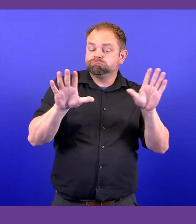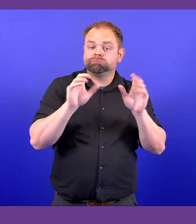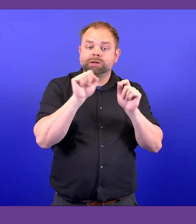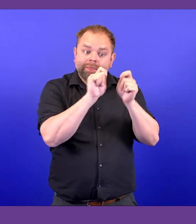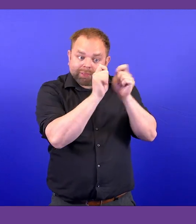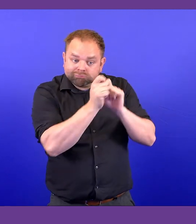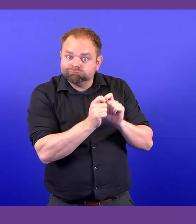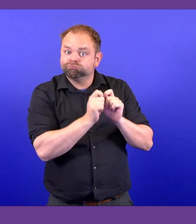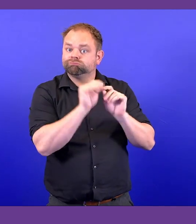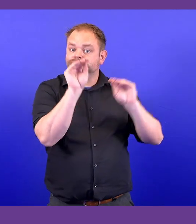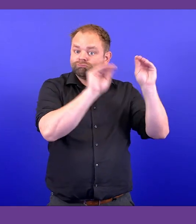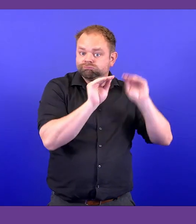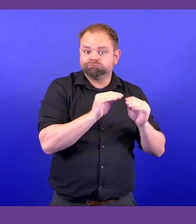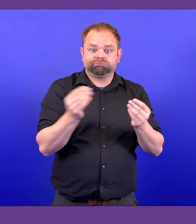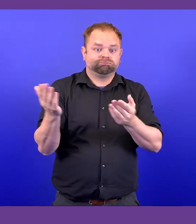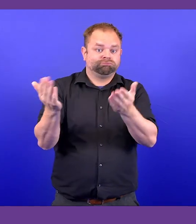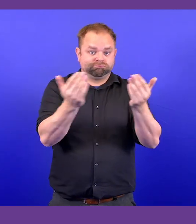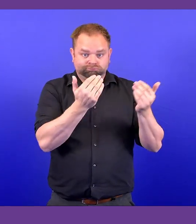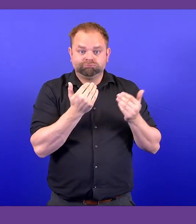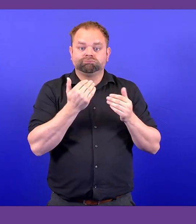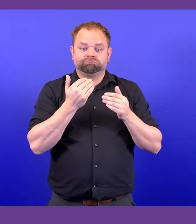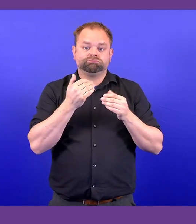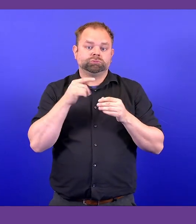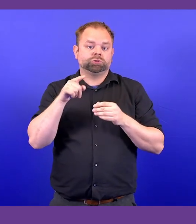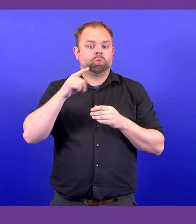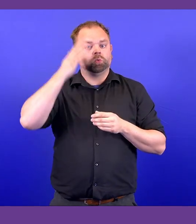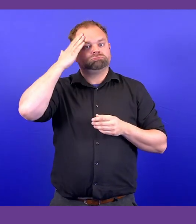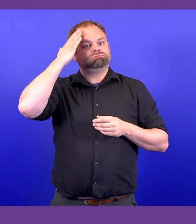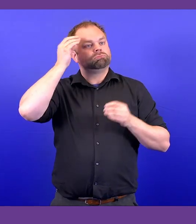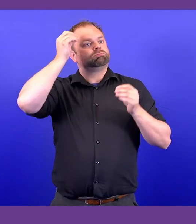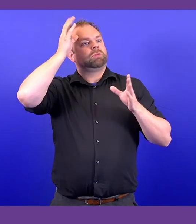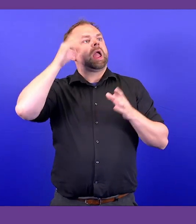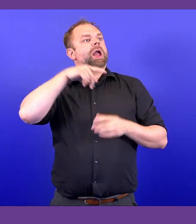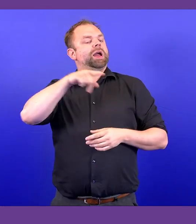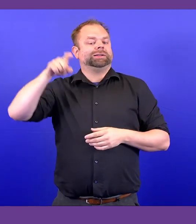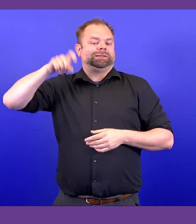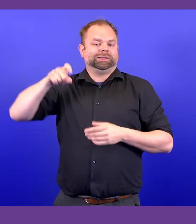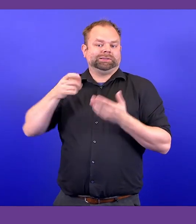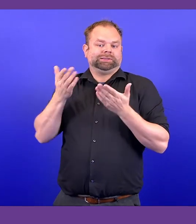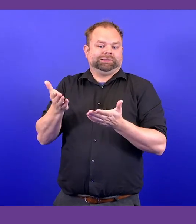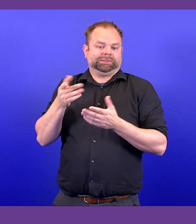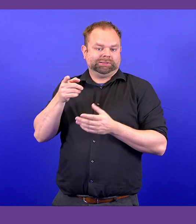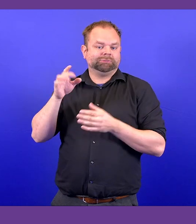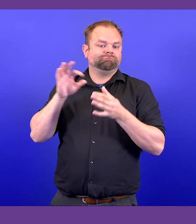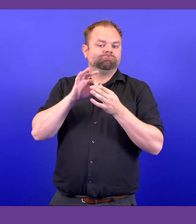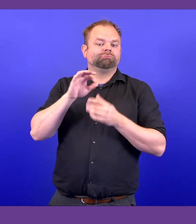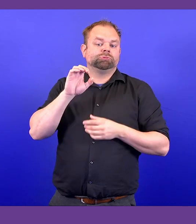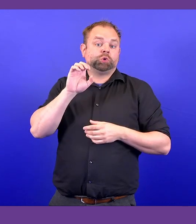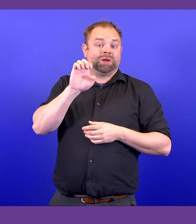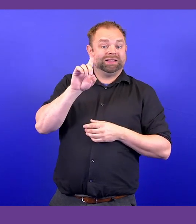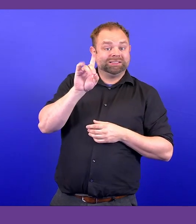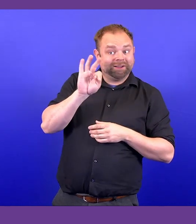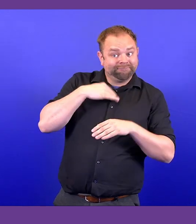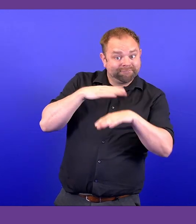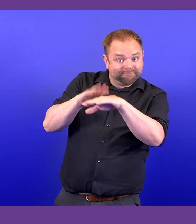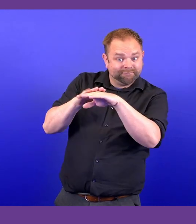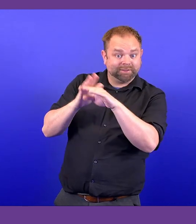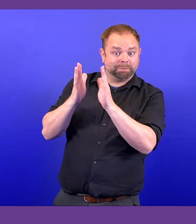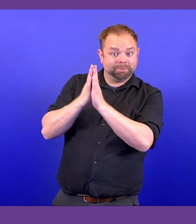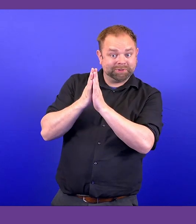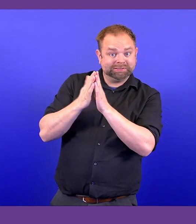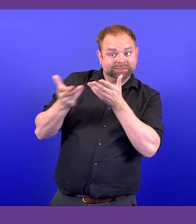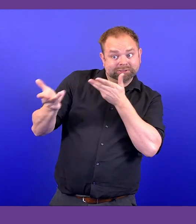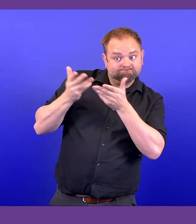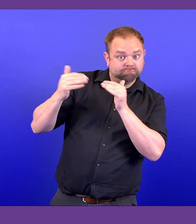much. I think that's a very useful call, and I'm sure that EDF and Inclusion Europe will take you up on that, and maybe others